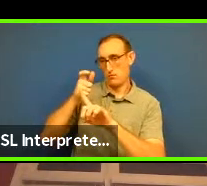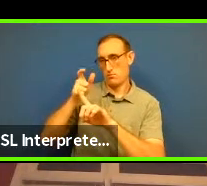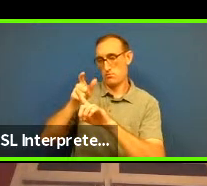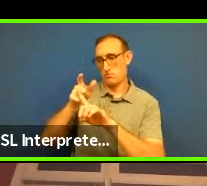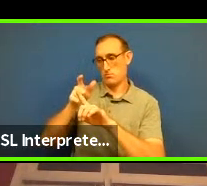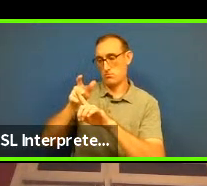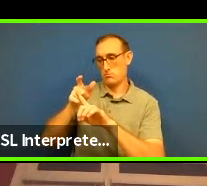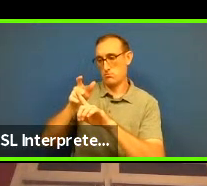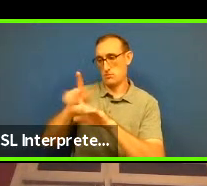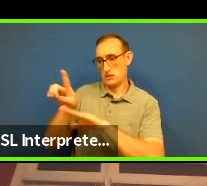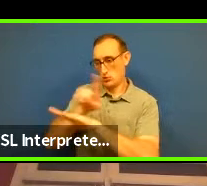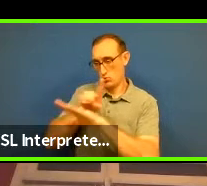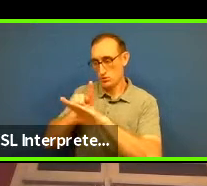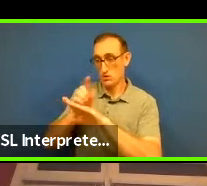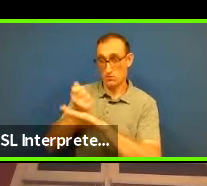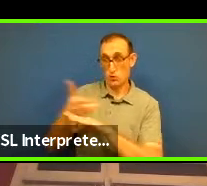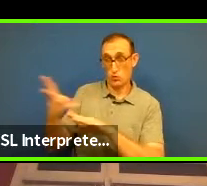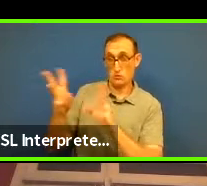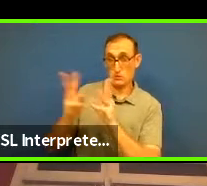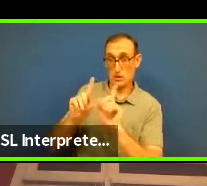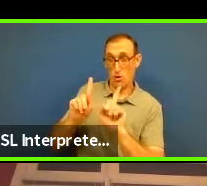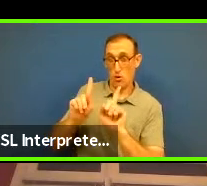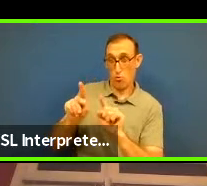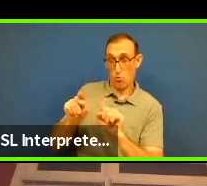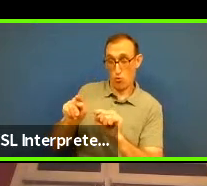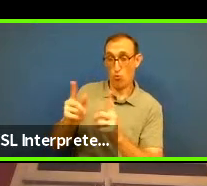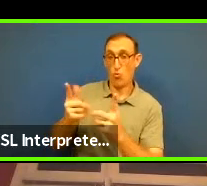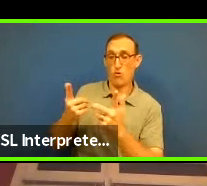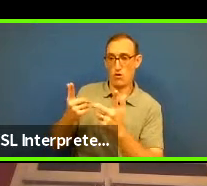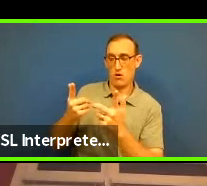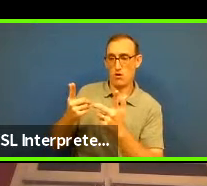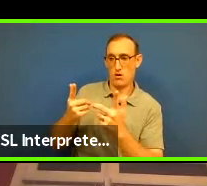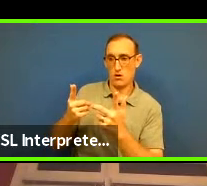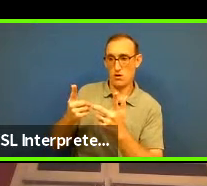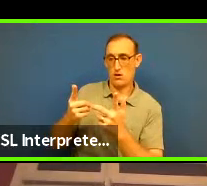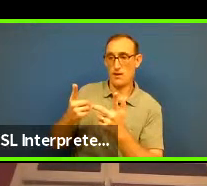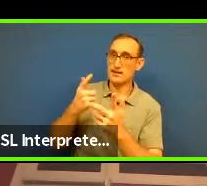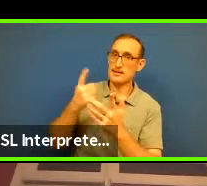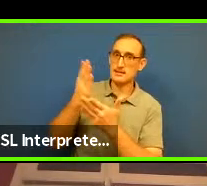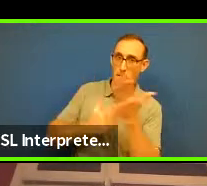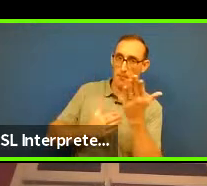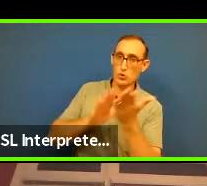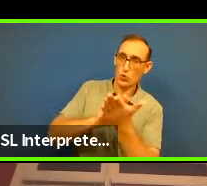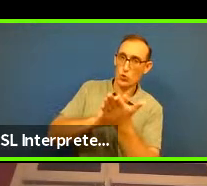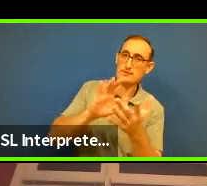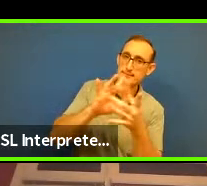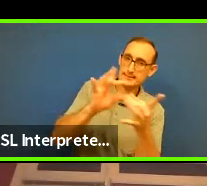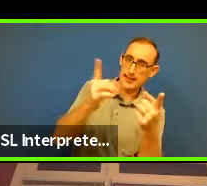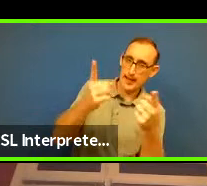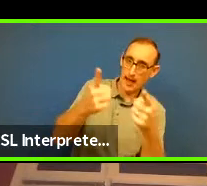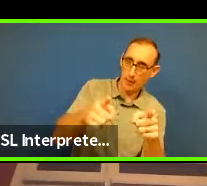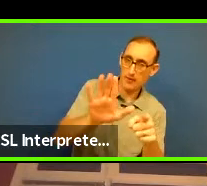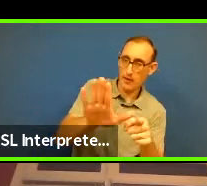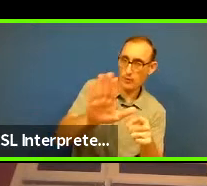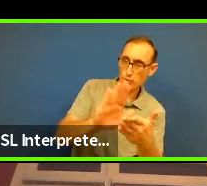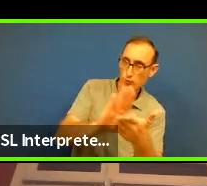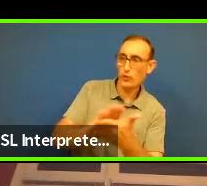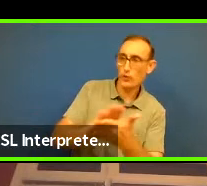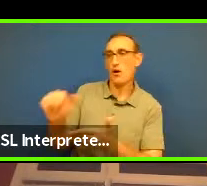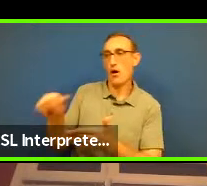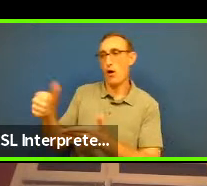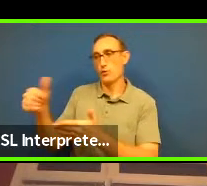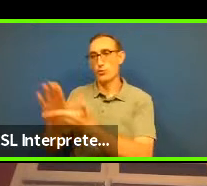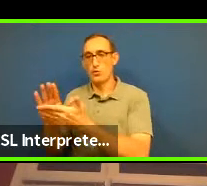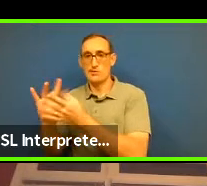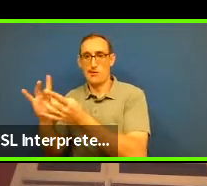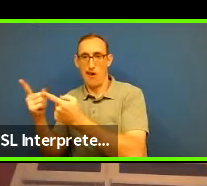several meetings I've attended, lots of discussions have gone on about what your school's doing versus what your school's doing, because every